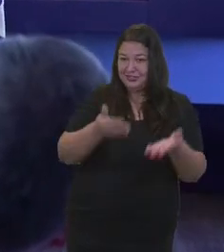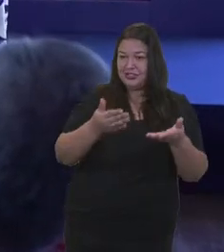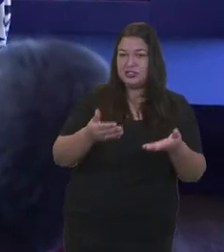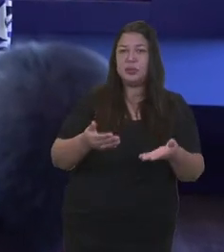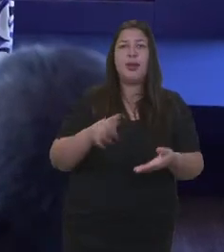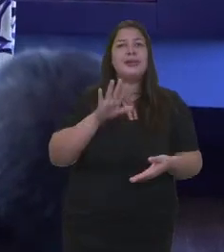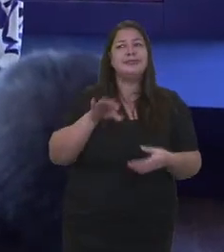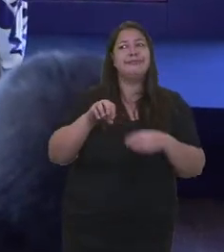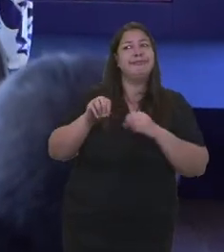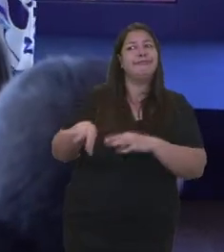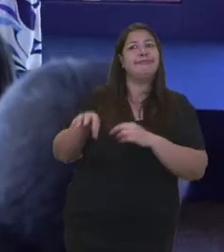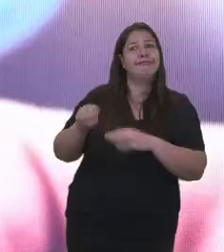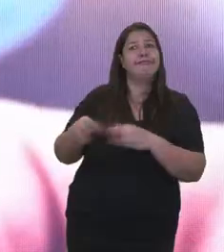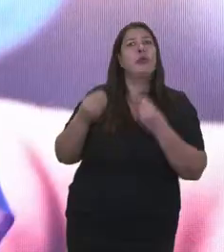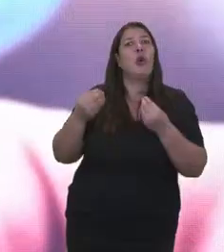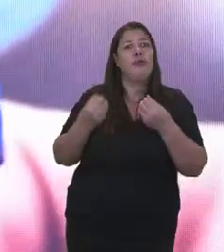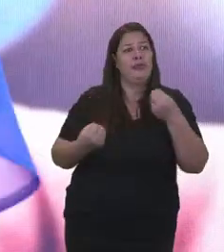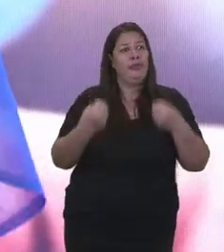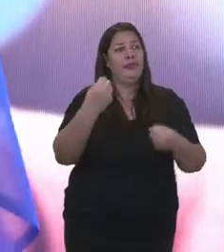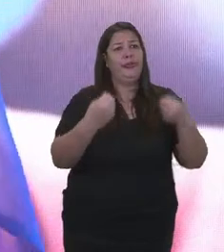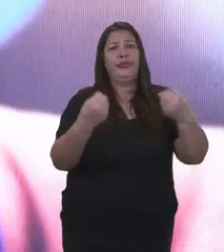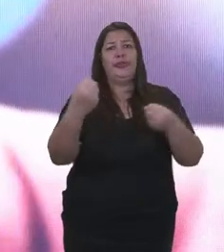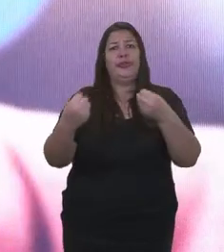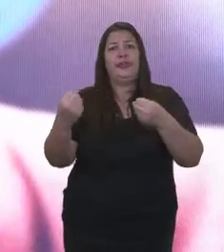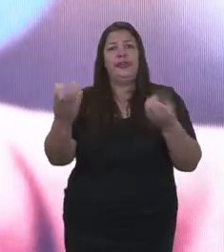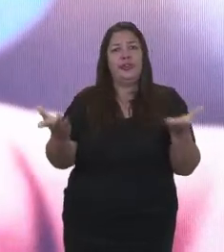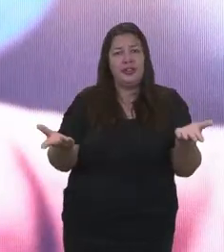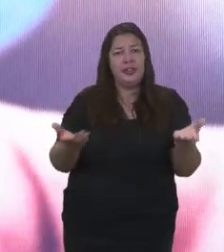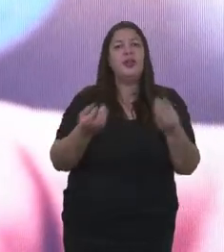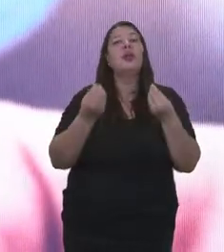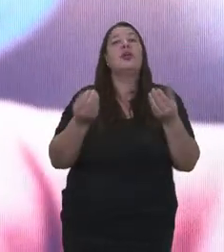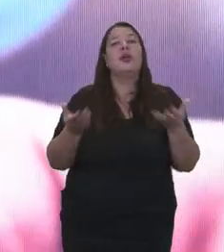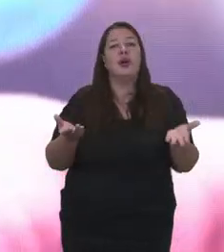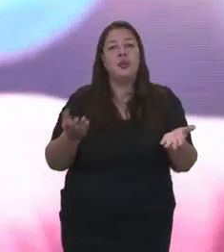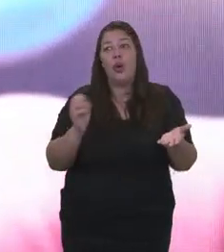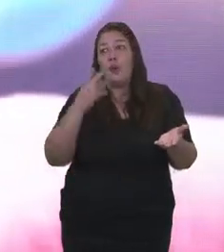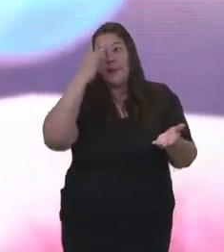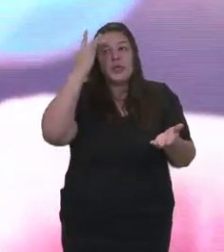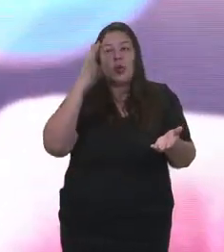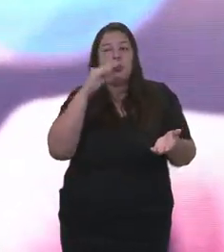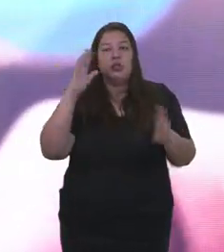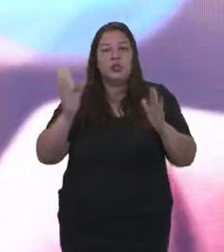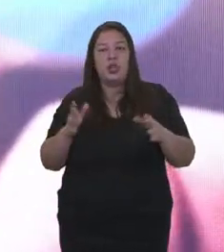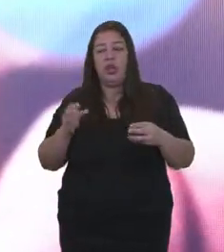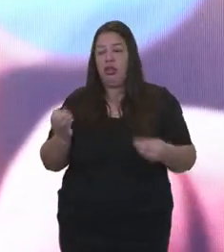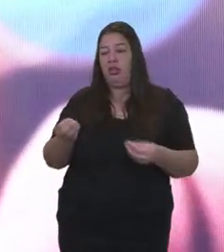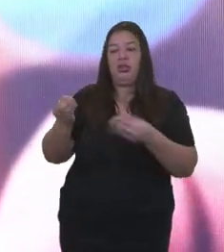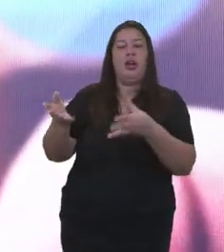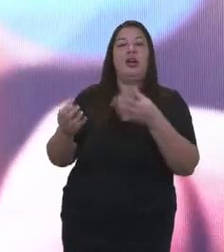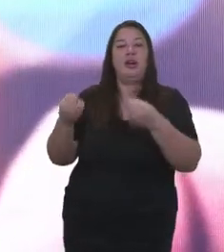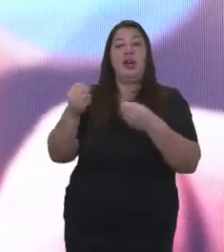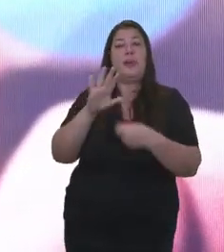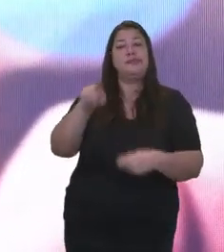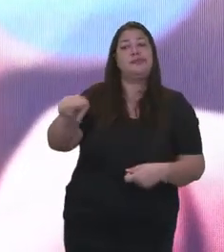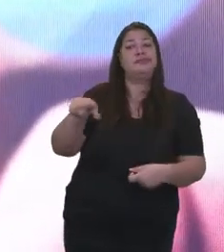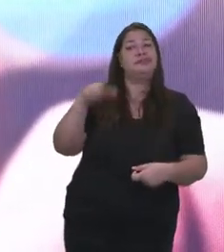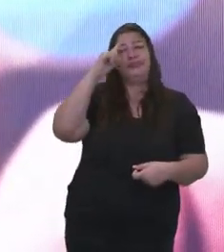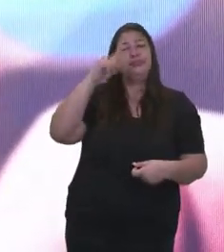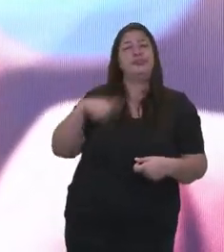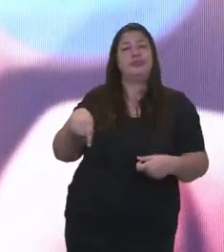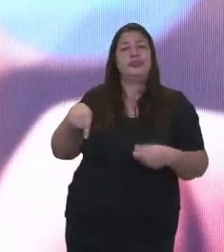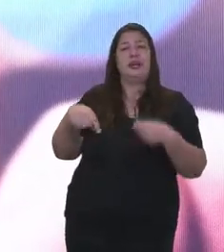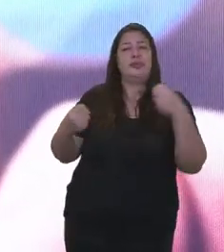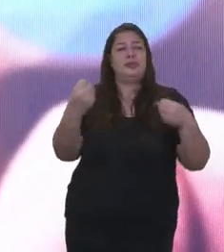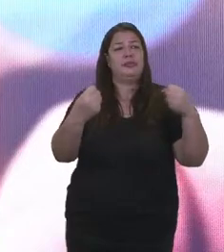child or whoever to drive the Ferrari or to use their potential of